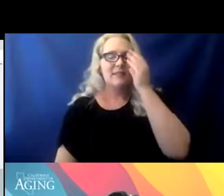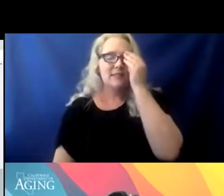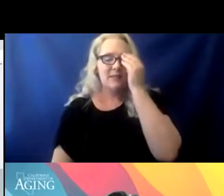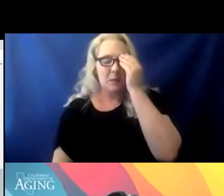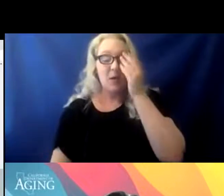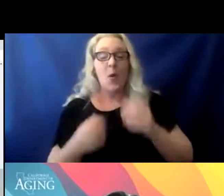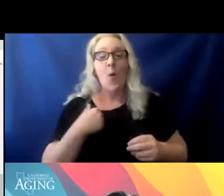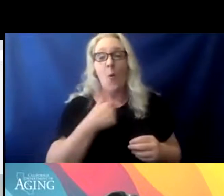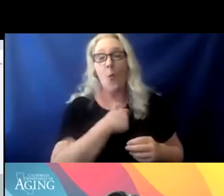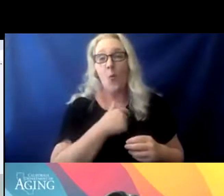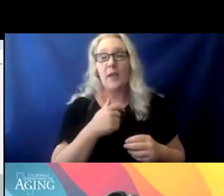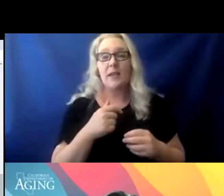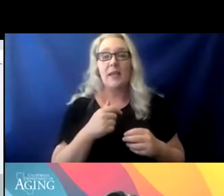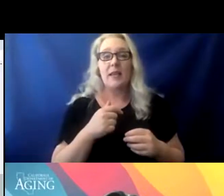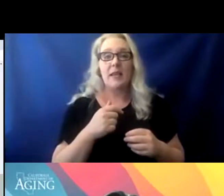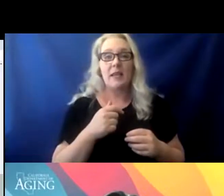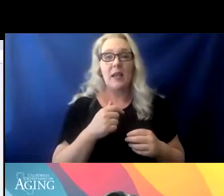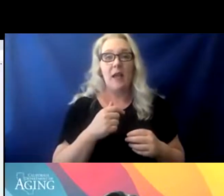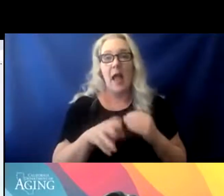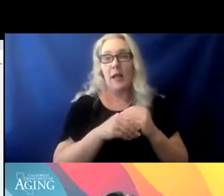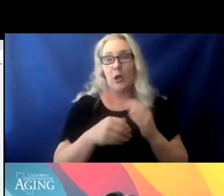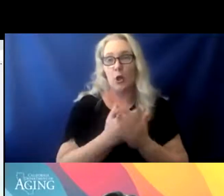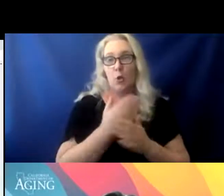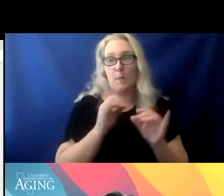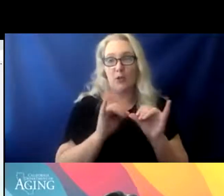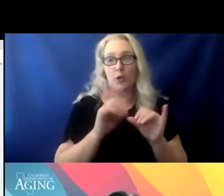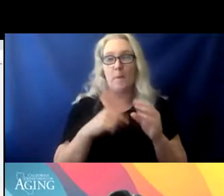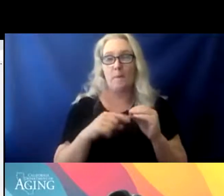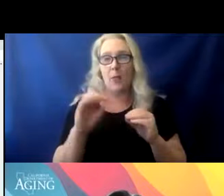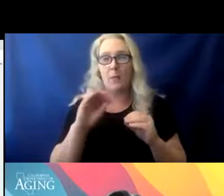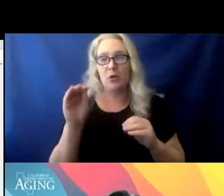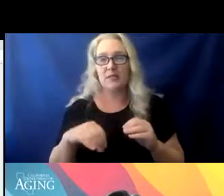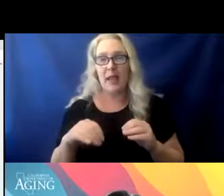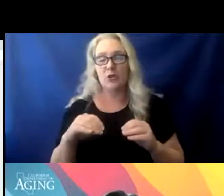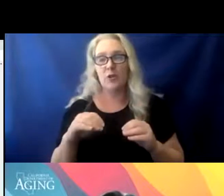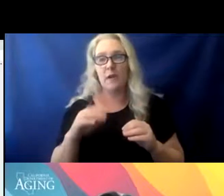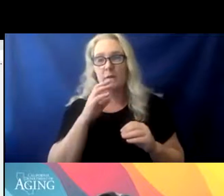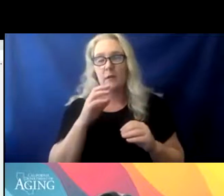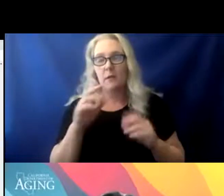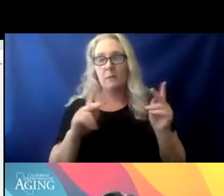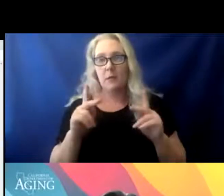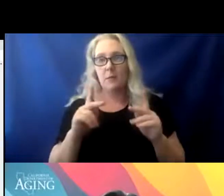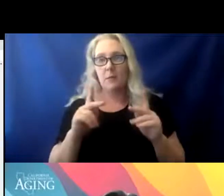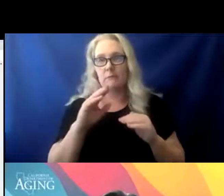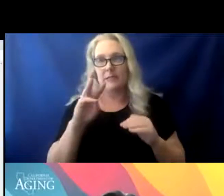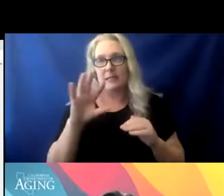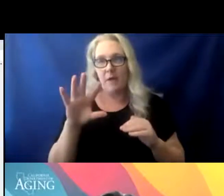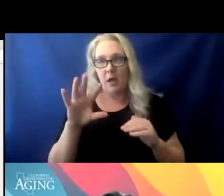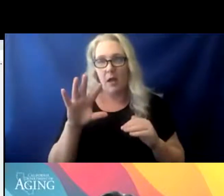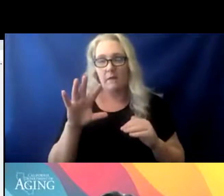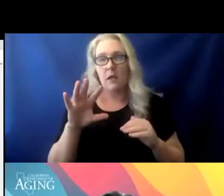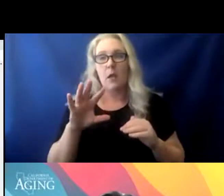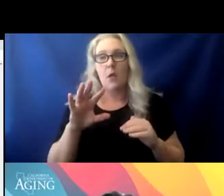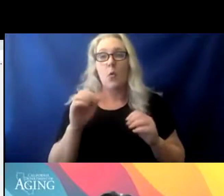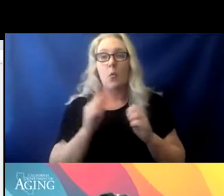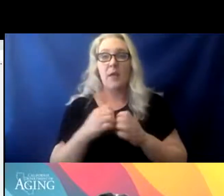built in a brand new measure on the percent of adults age 65 or older with a household income below the California